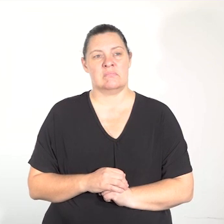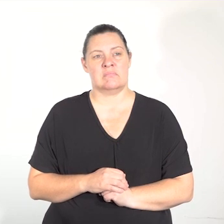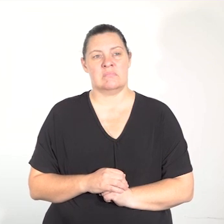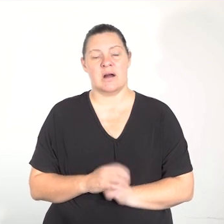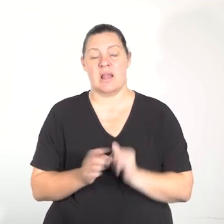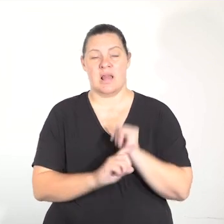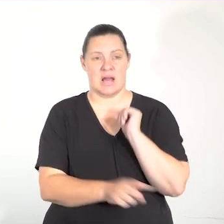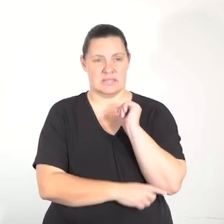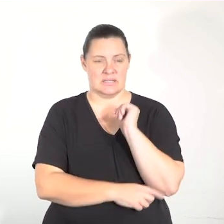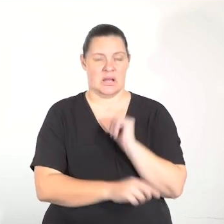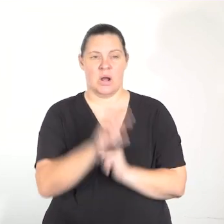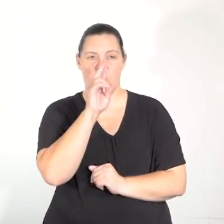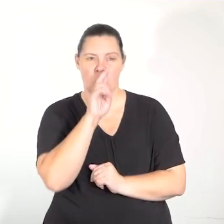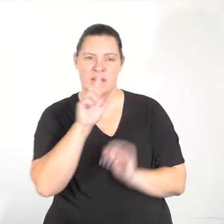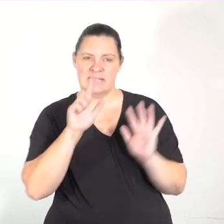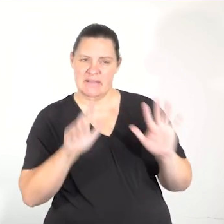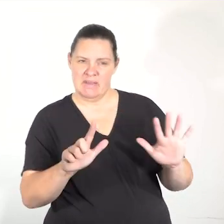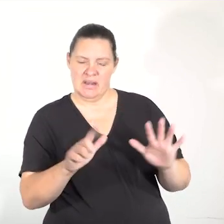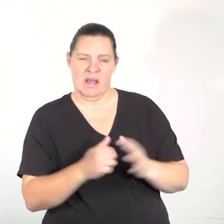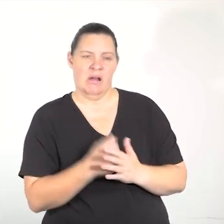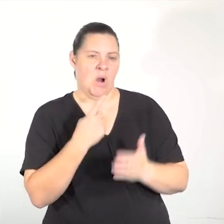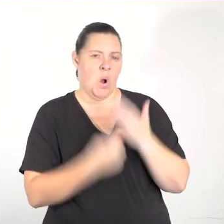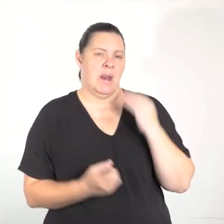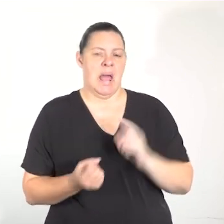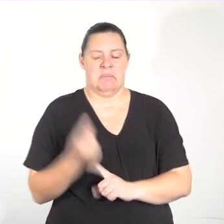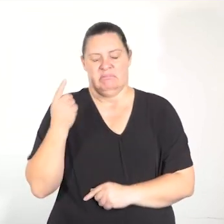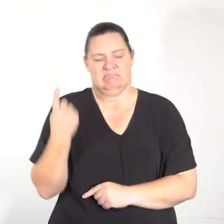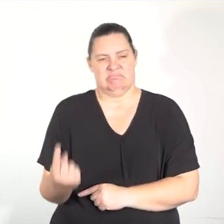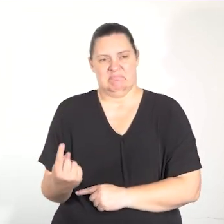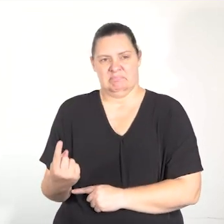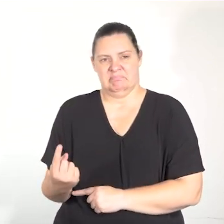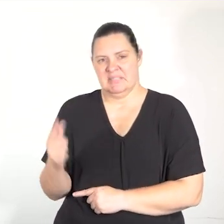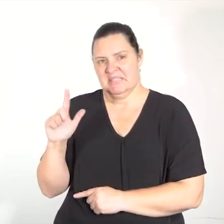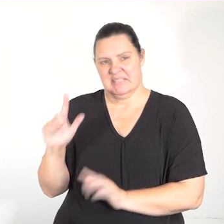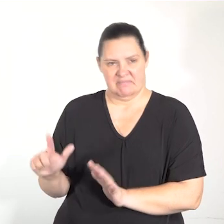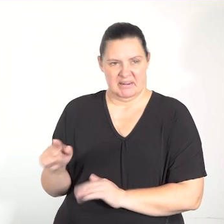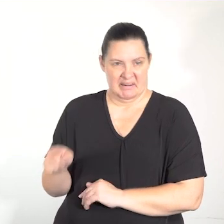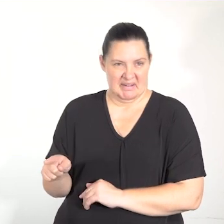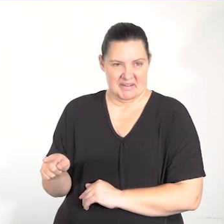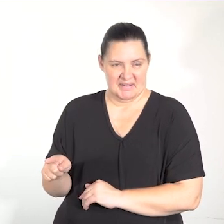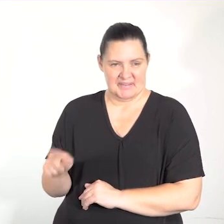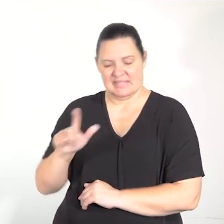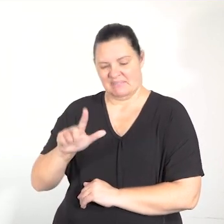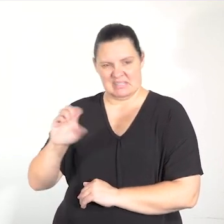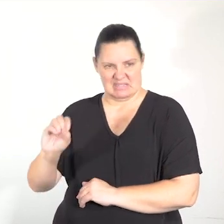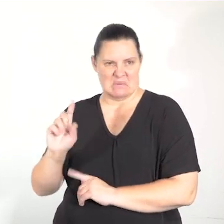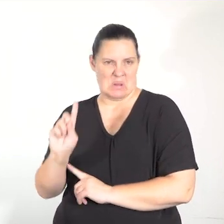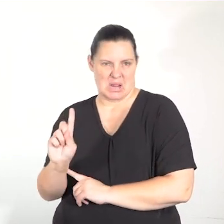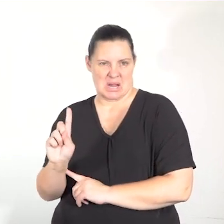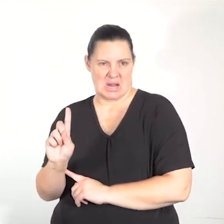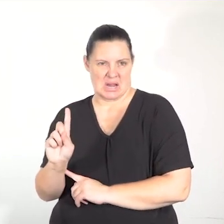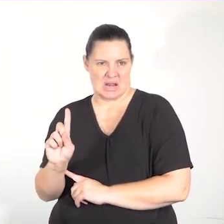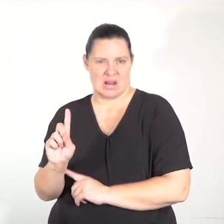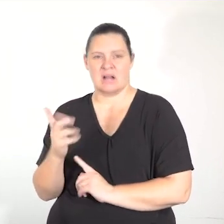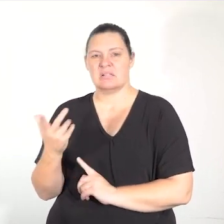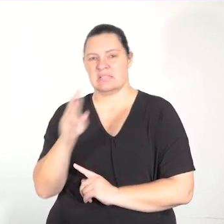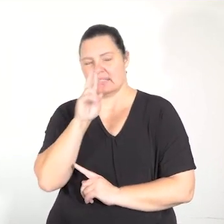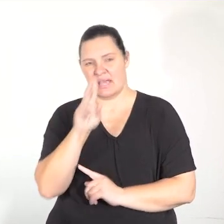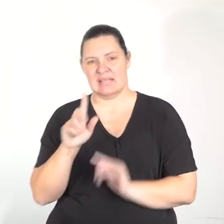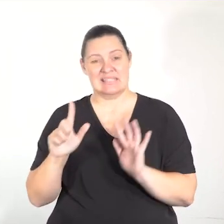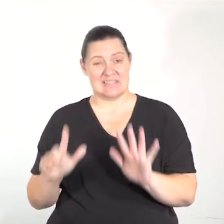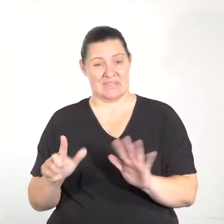And then lastly, I'm looking at the 7, which only appears with the prime factors of 70. And we can see